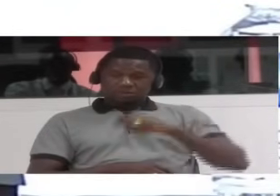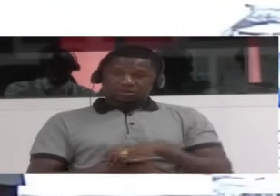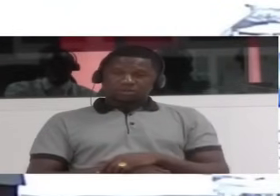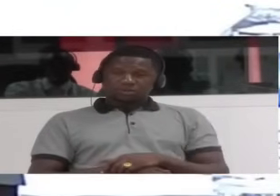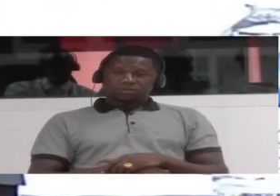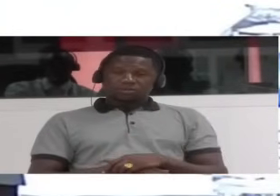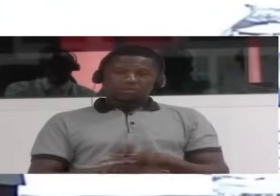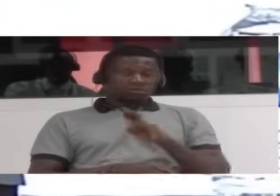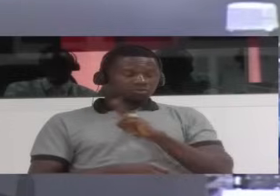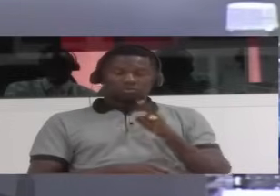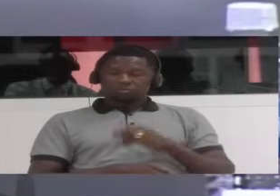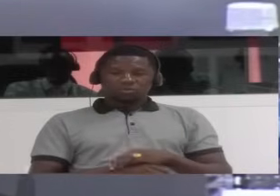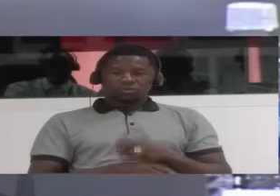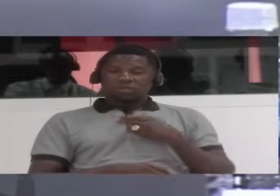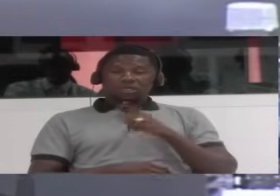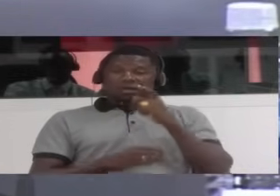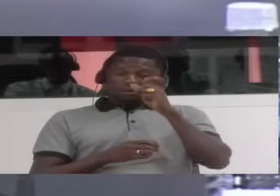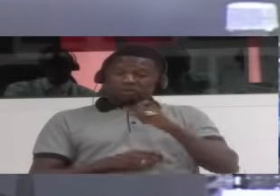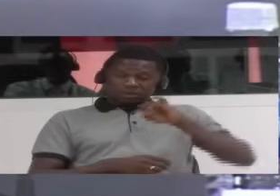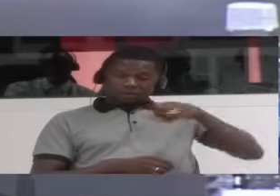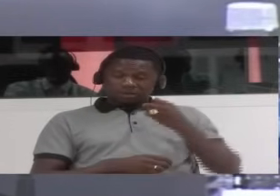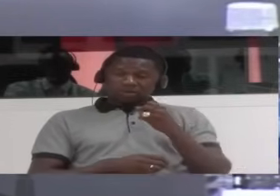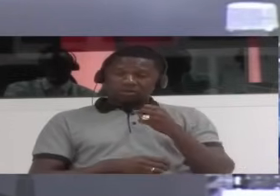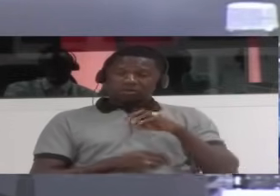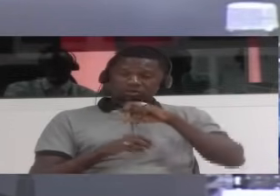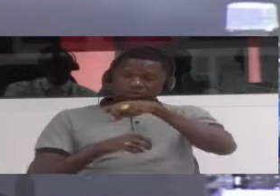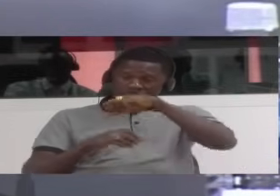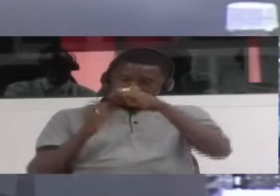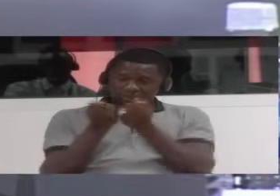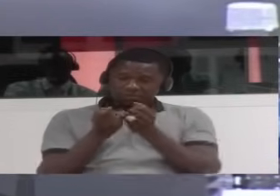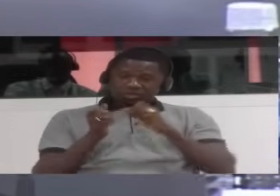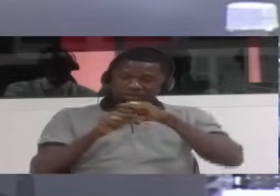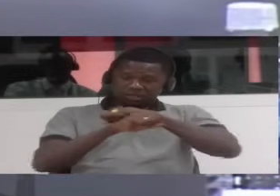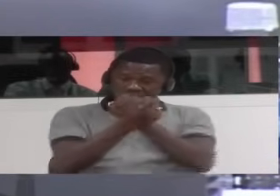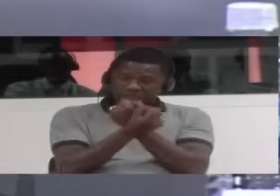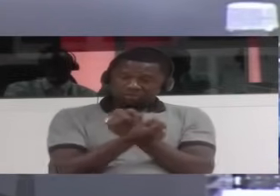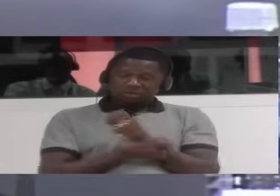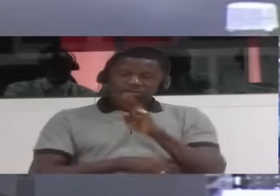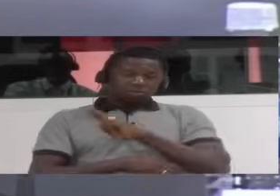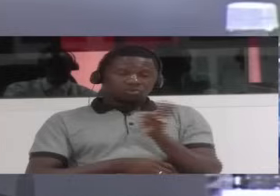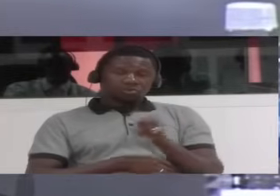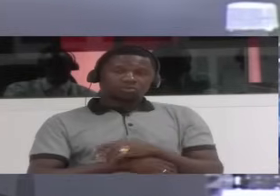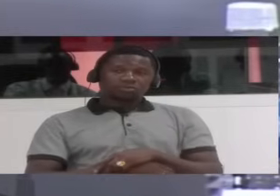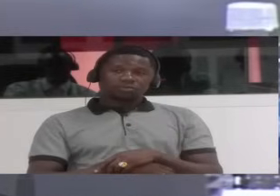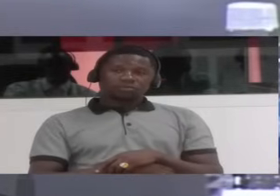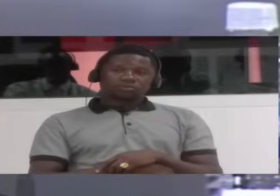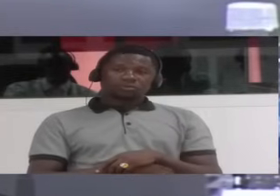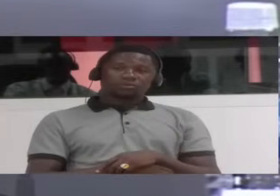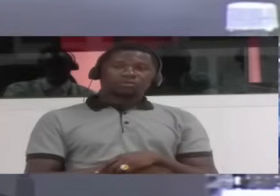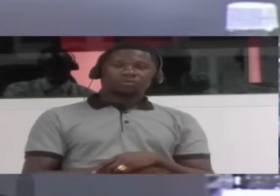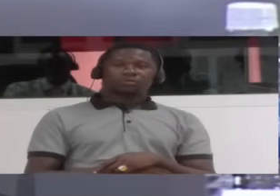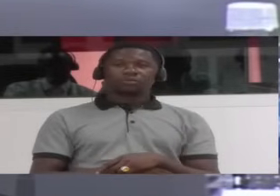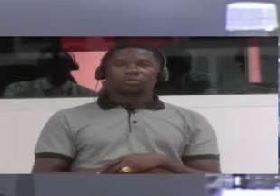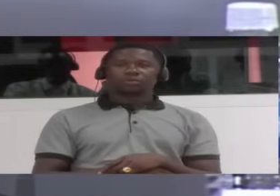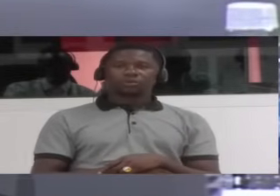jungler arrested for that killing? No, there wasn't any arrest. So You all, were you